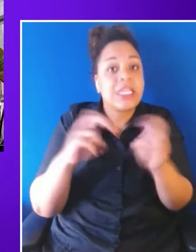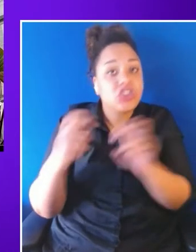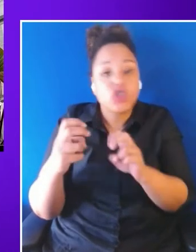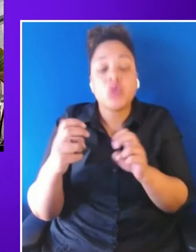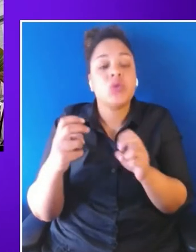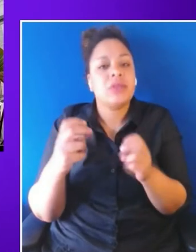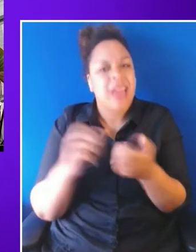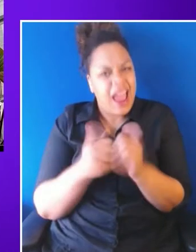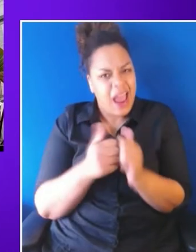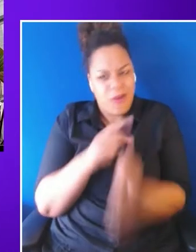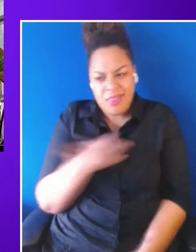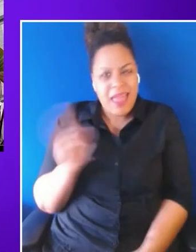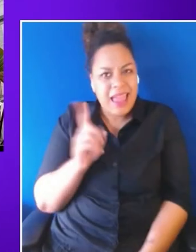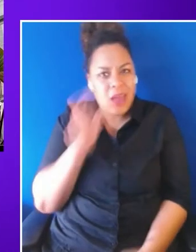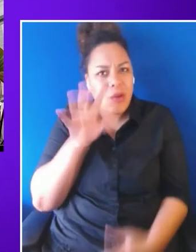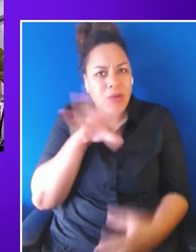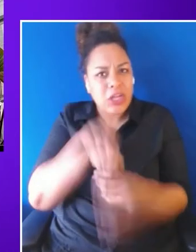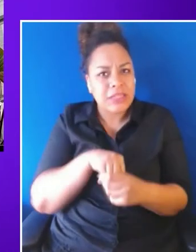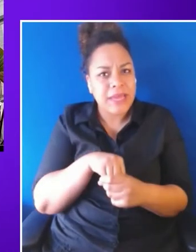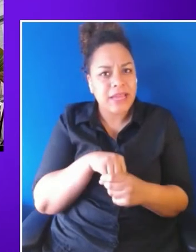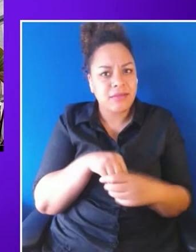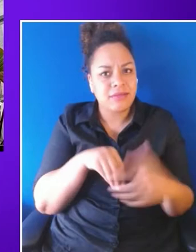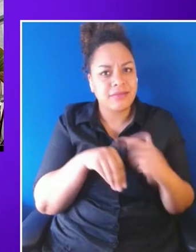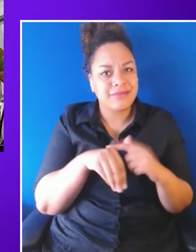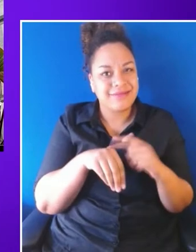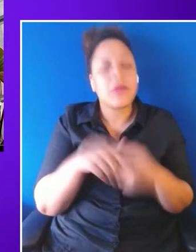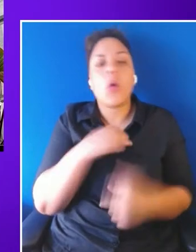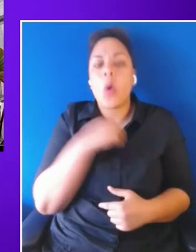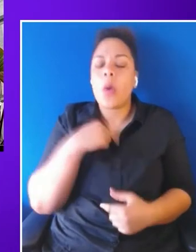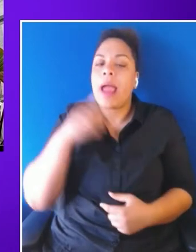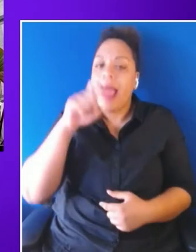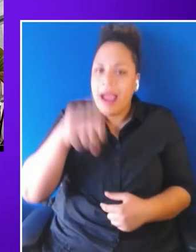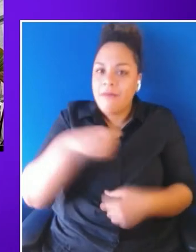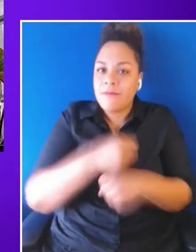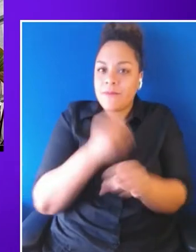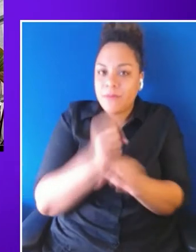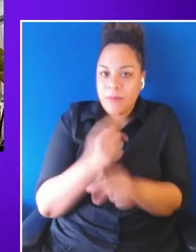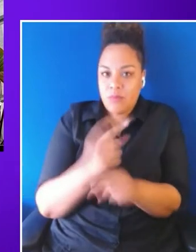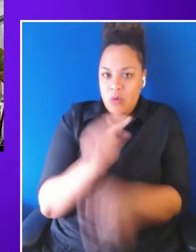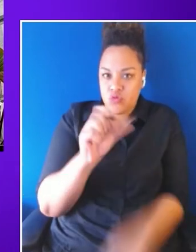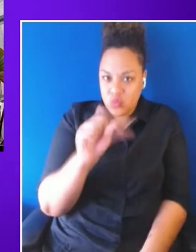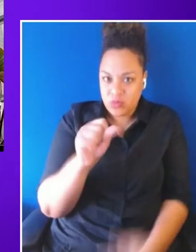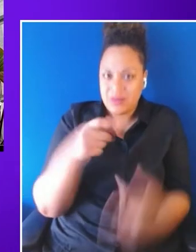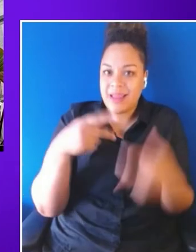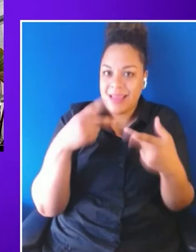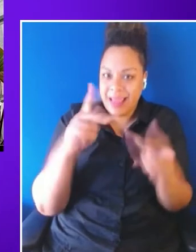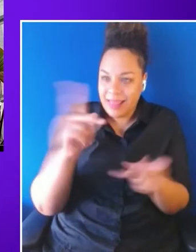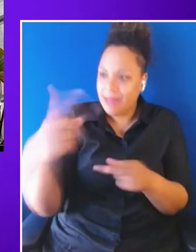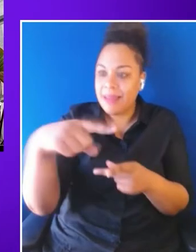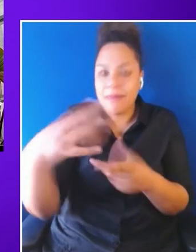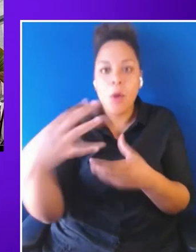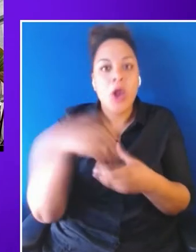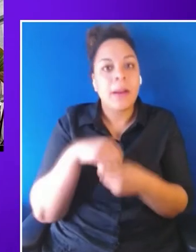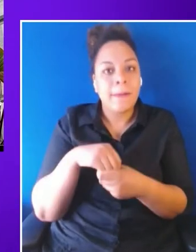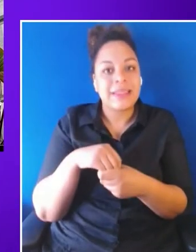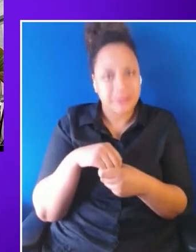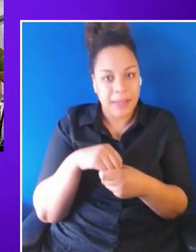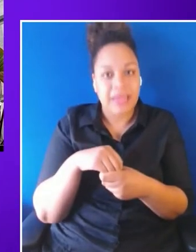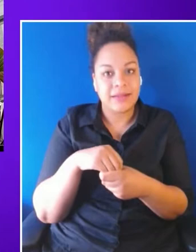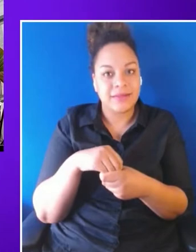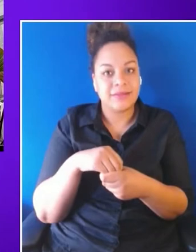they going to participate? We have to create the tools that allow them to participate as a part of the